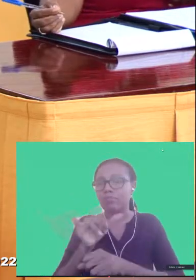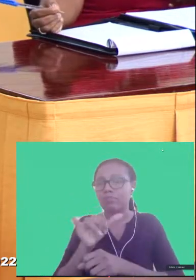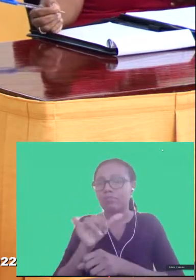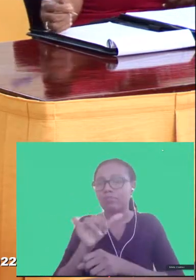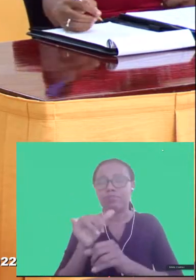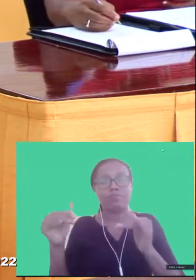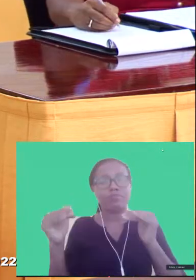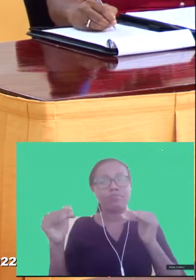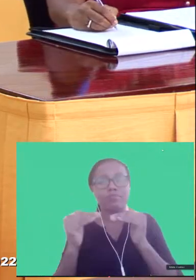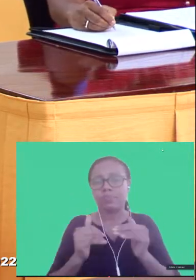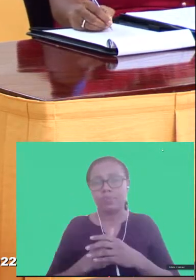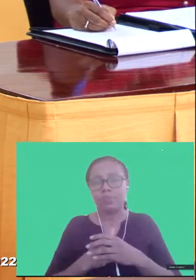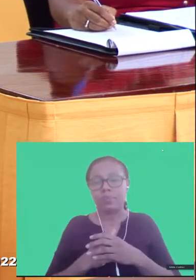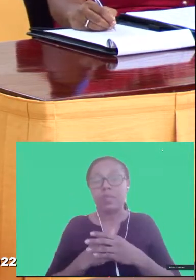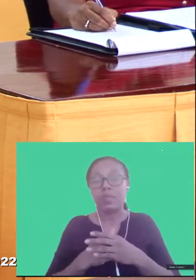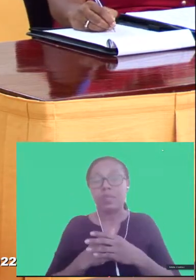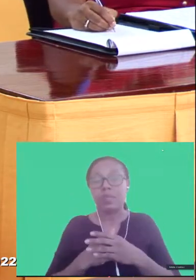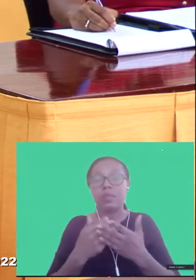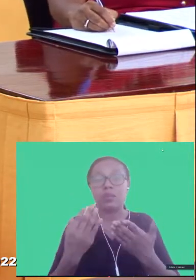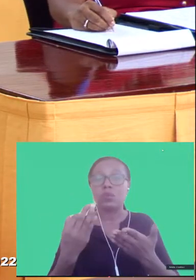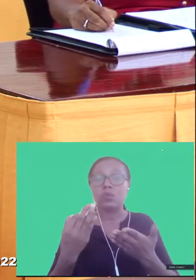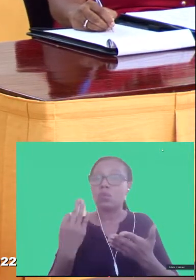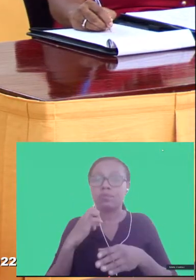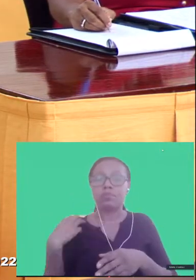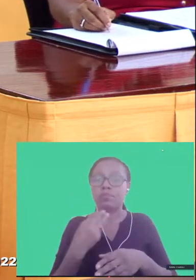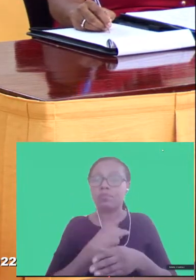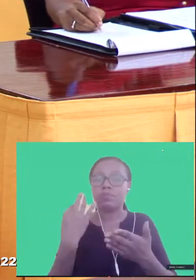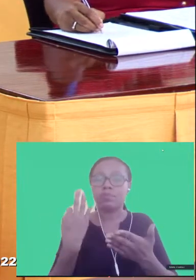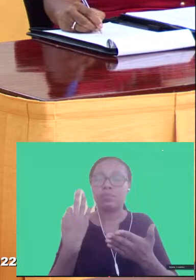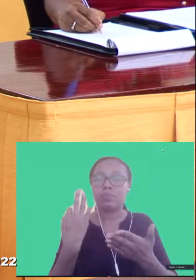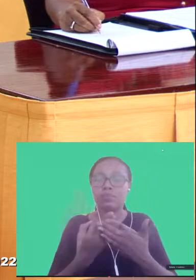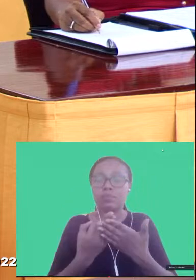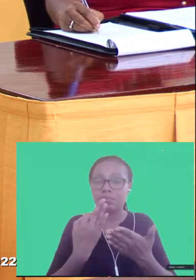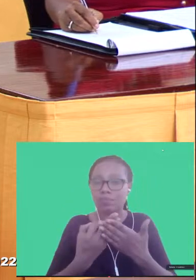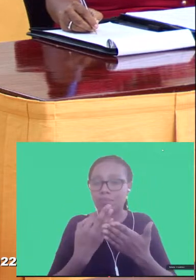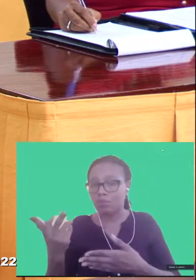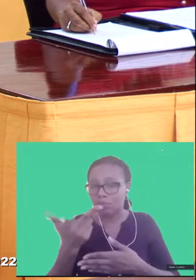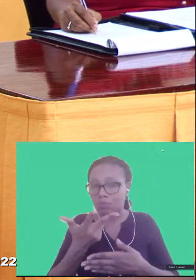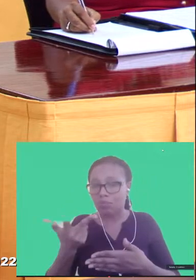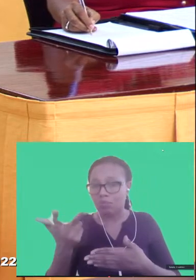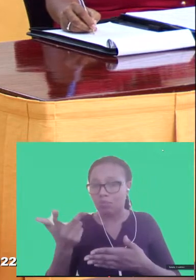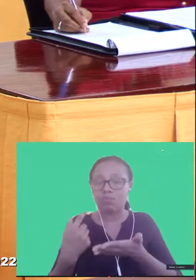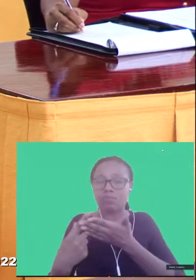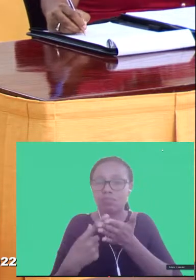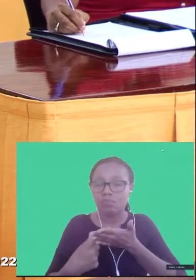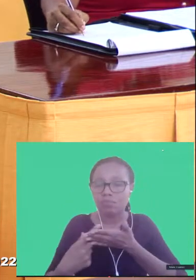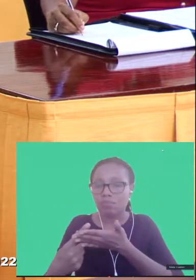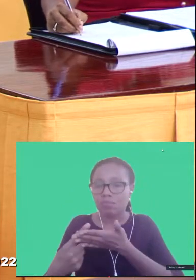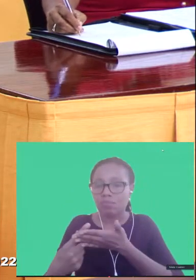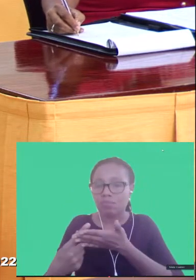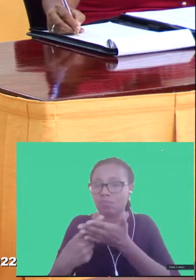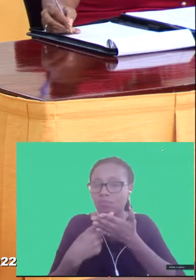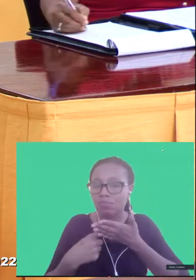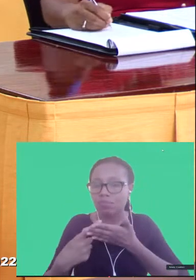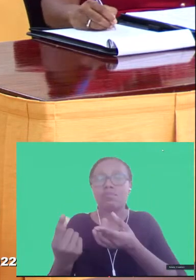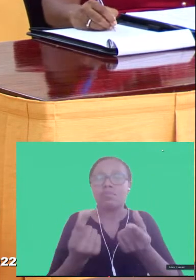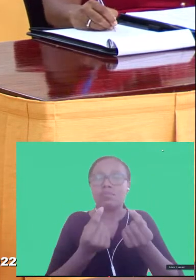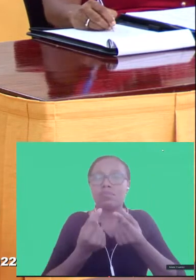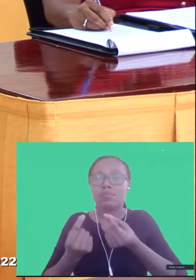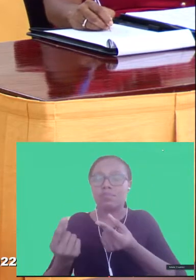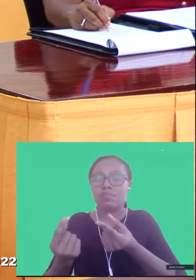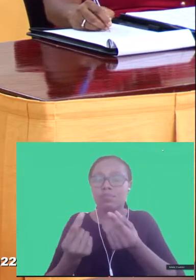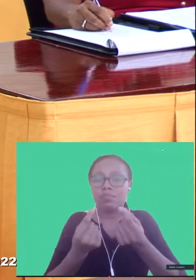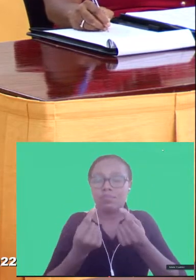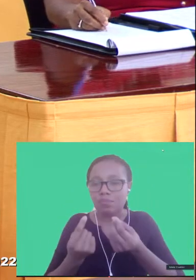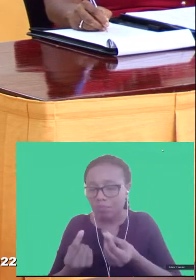three of us that we could do this, subject, of course, to the imprimatur of cabinet, and that was achieved.